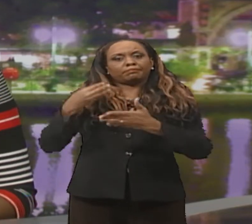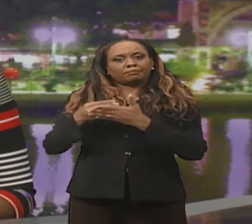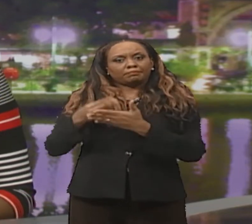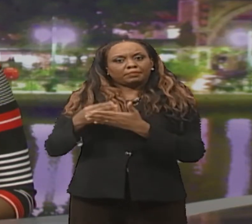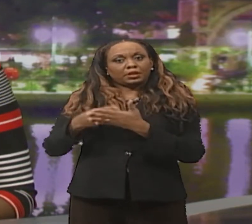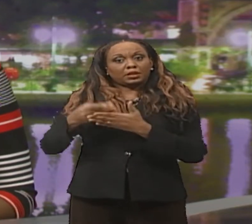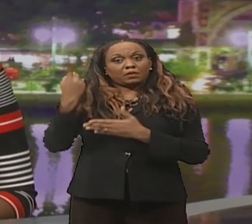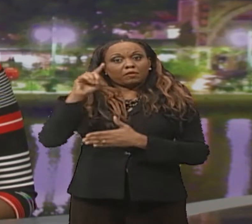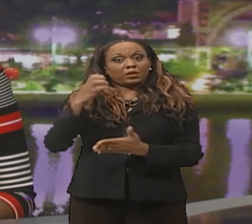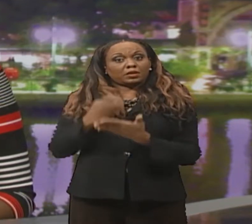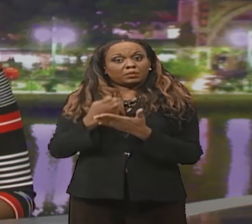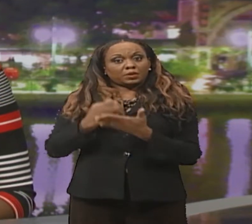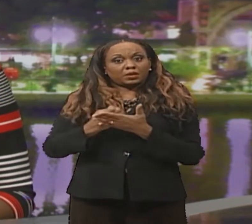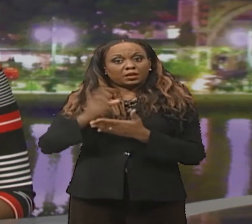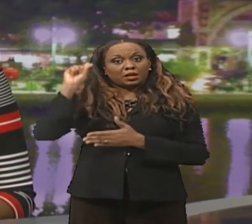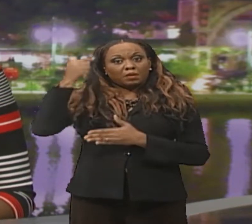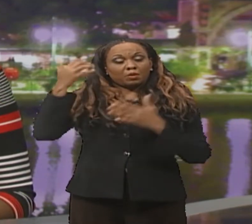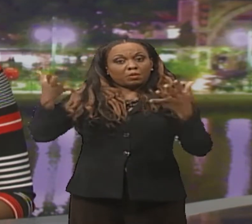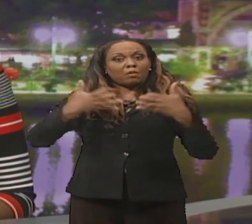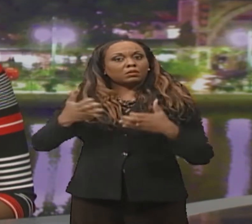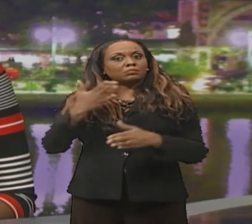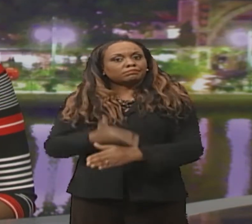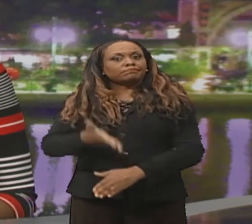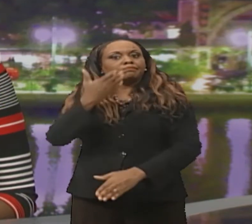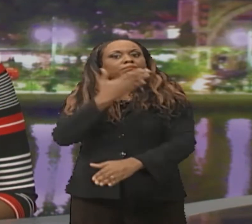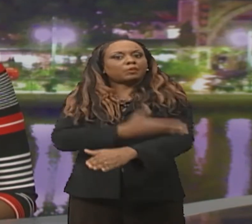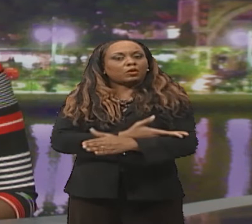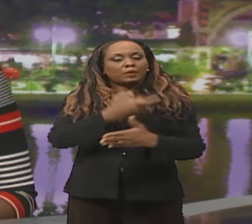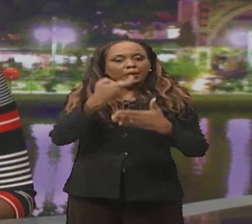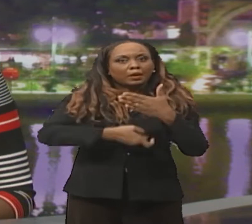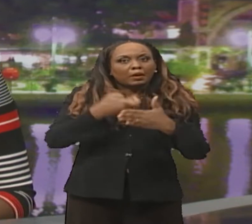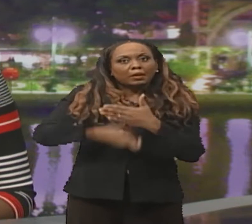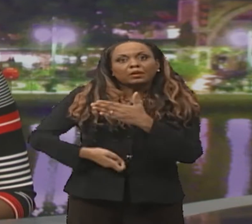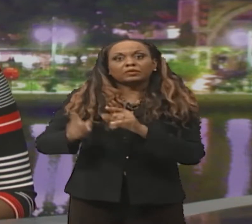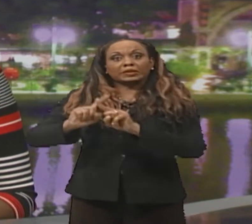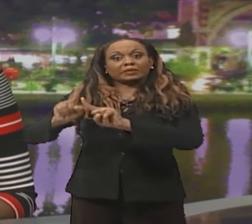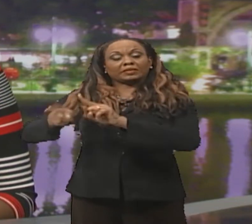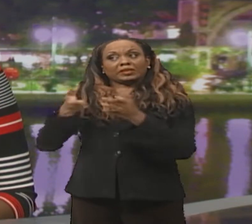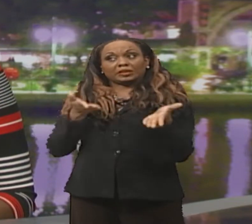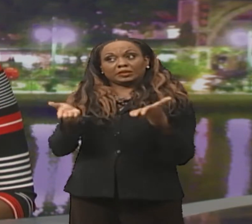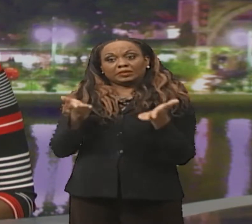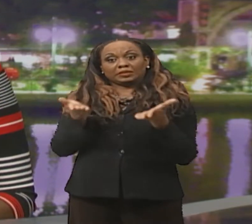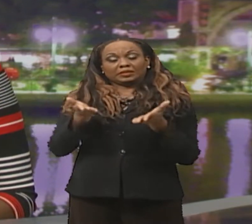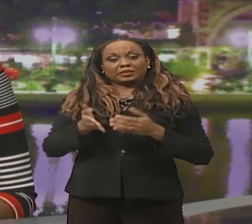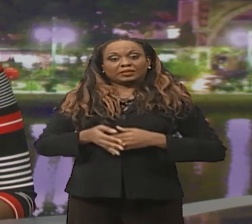says government will focus on improving the delivery and cost of services.